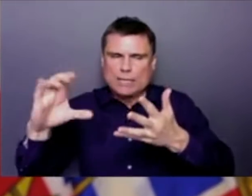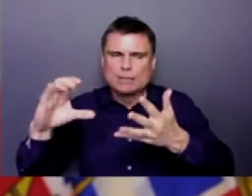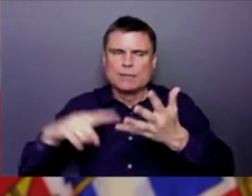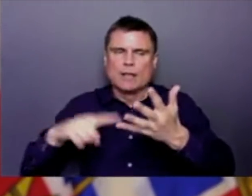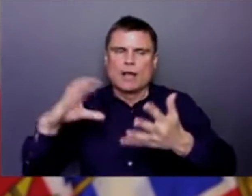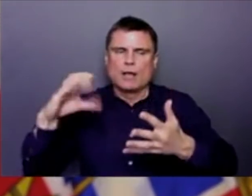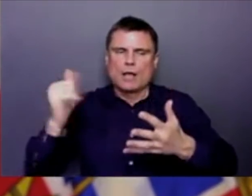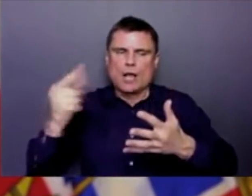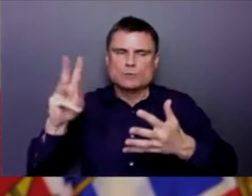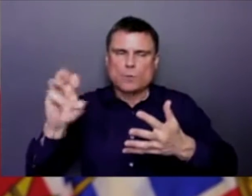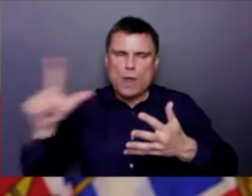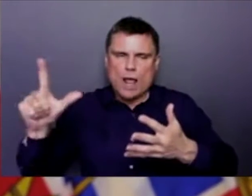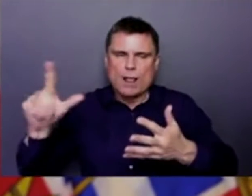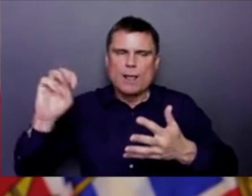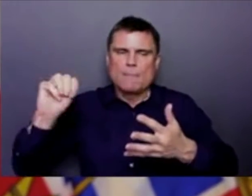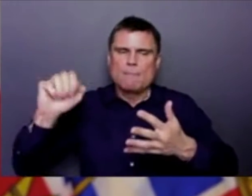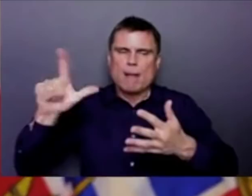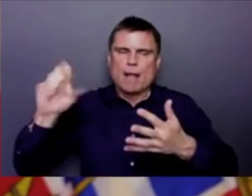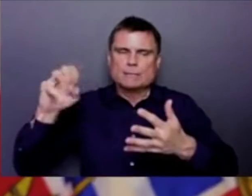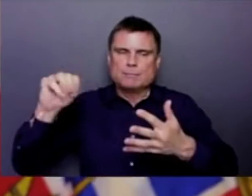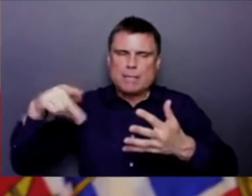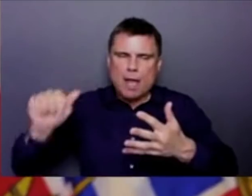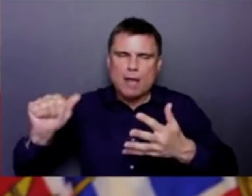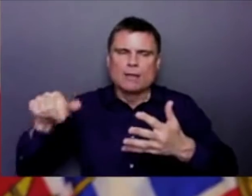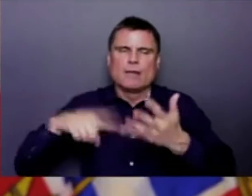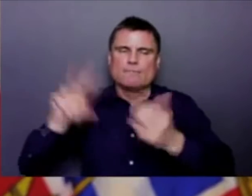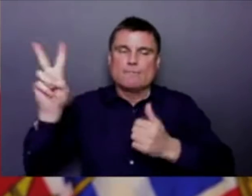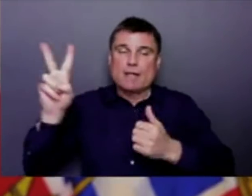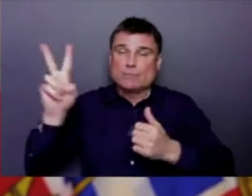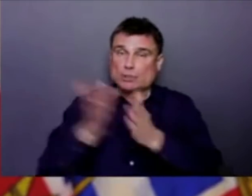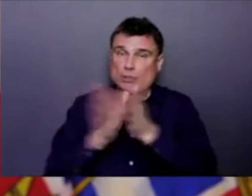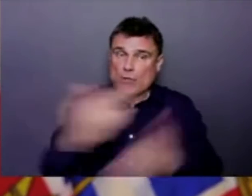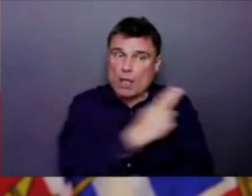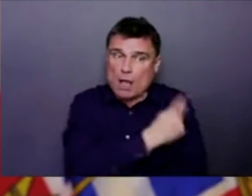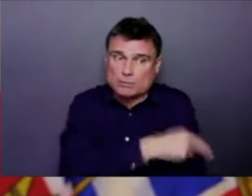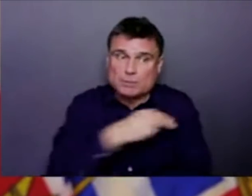outbreaks in acute care at the Vancouver General Hospital, and